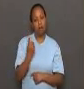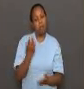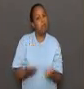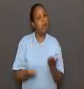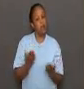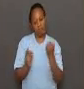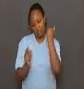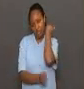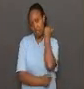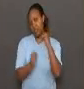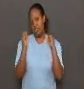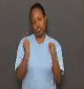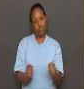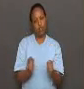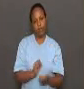be punished.